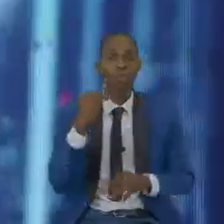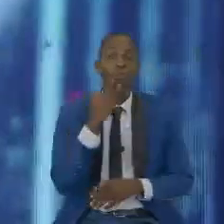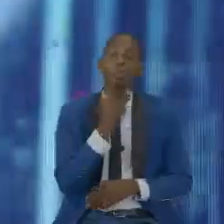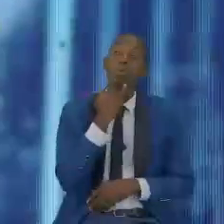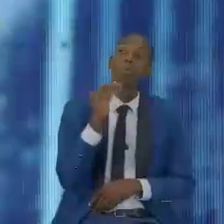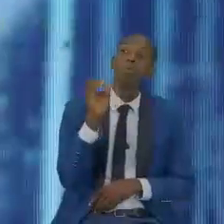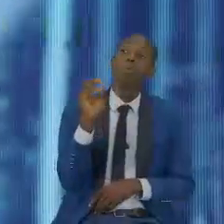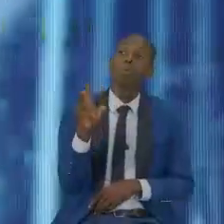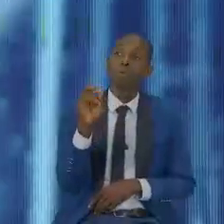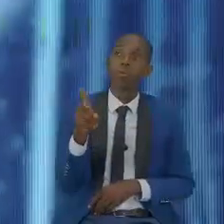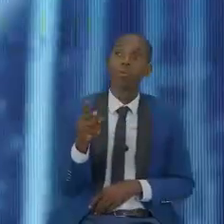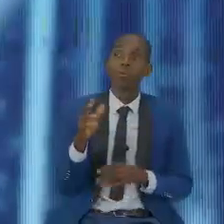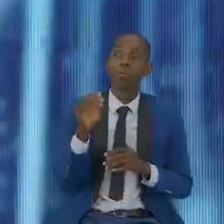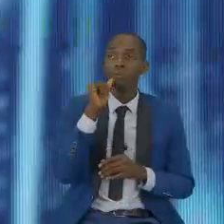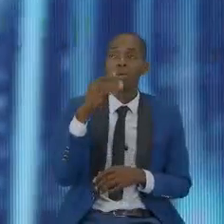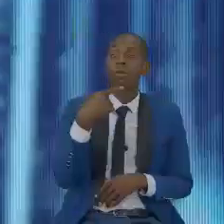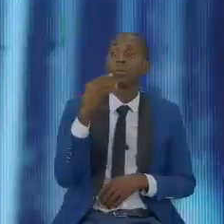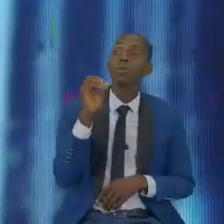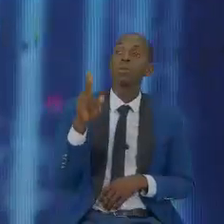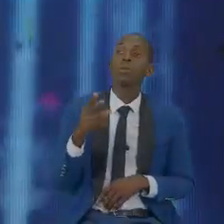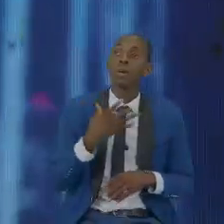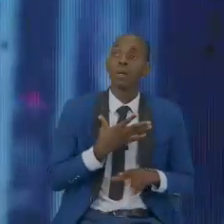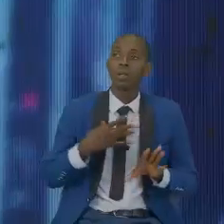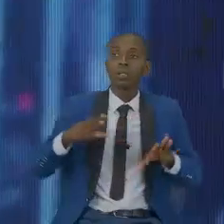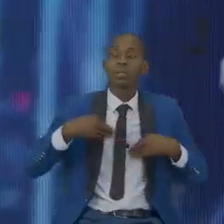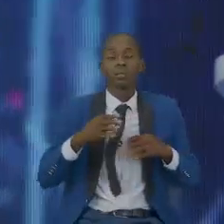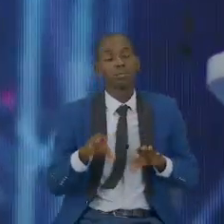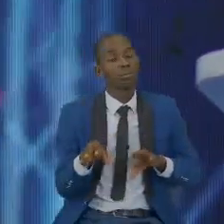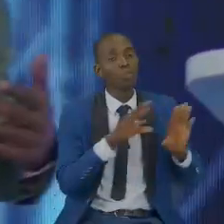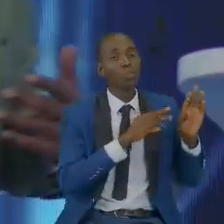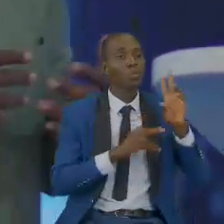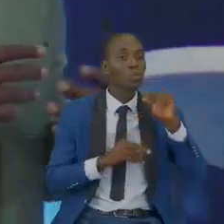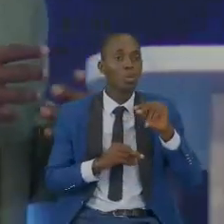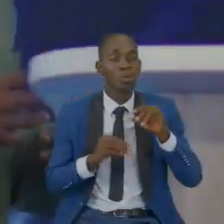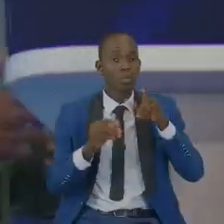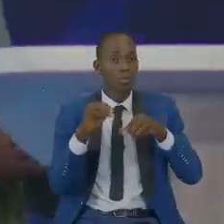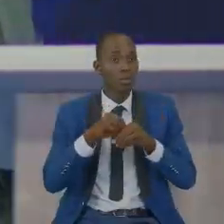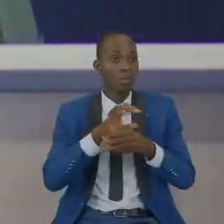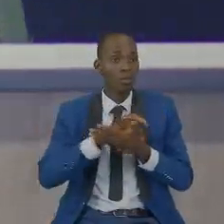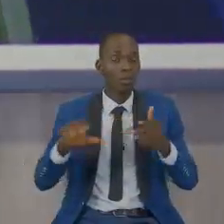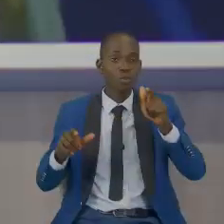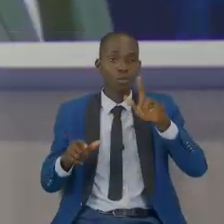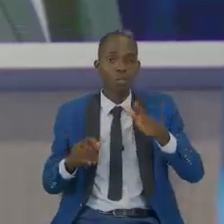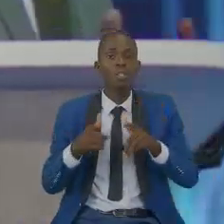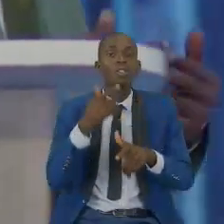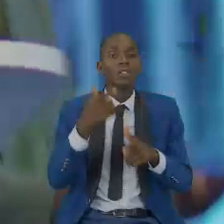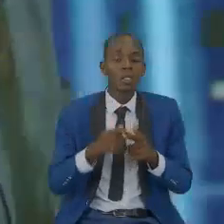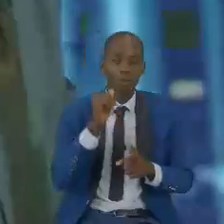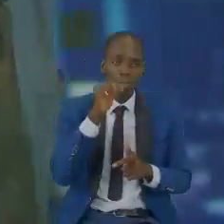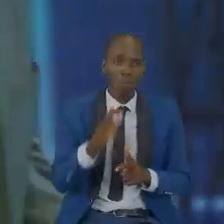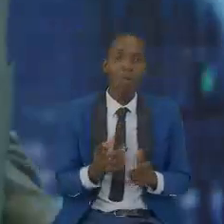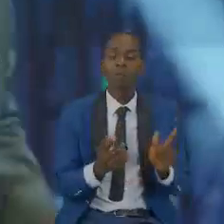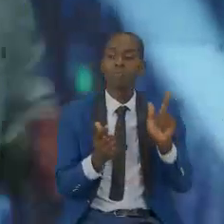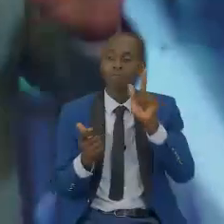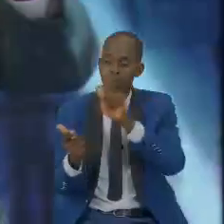verse 25. In verse 25, then came she and